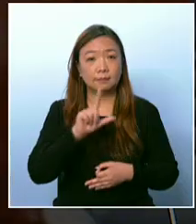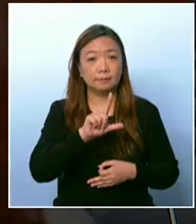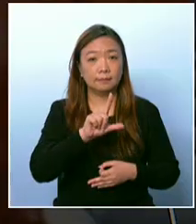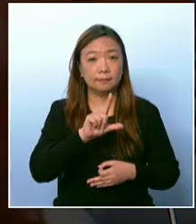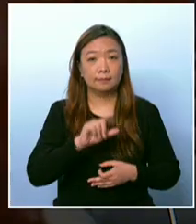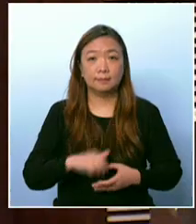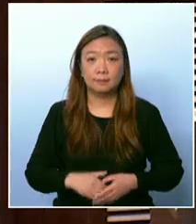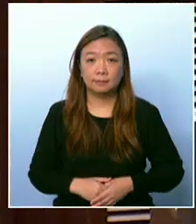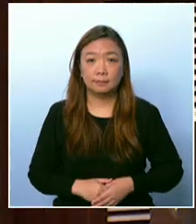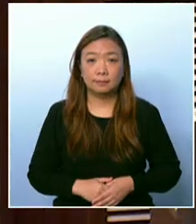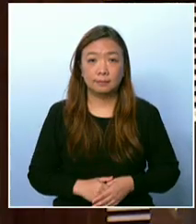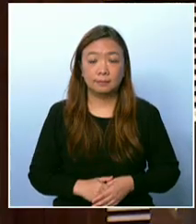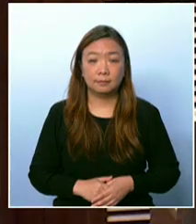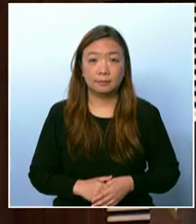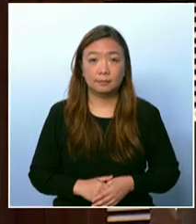Starry Lee.